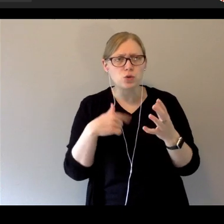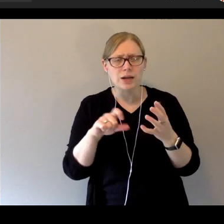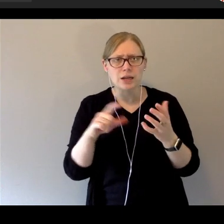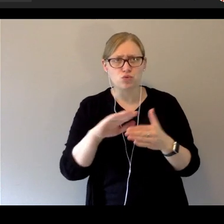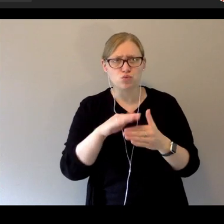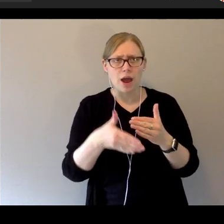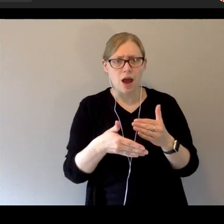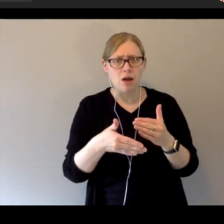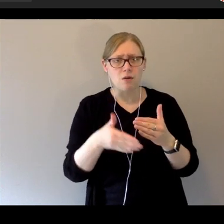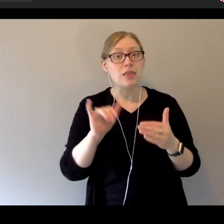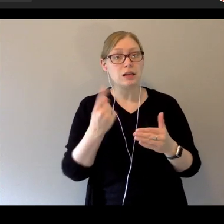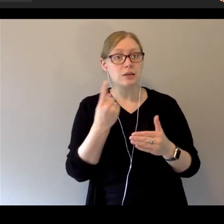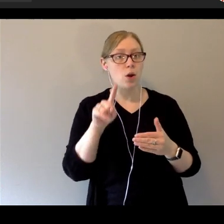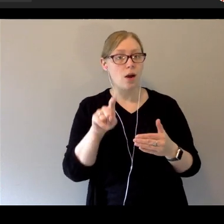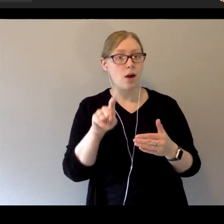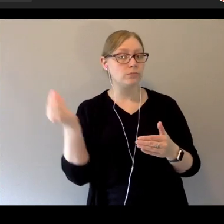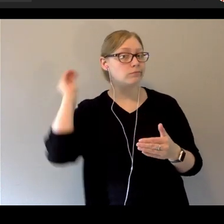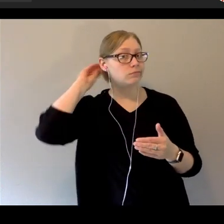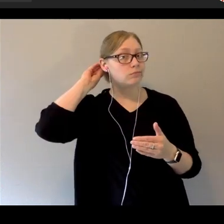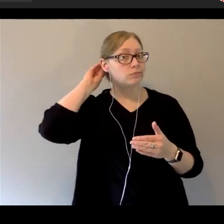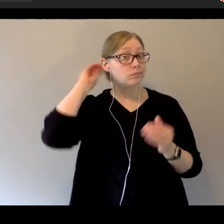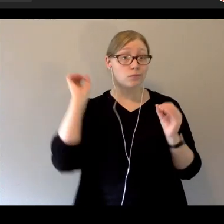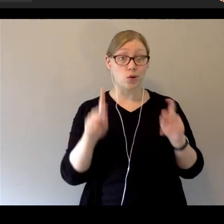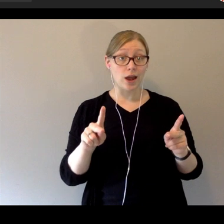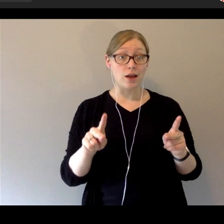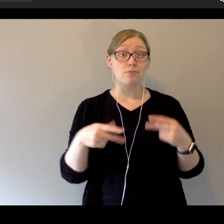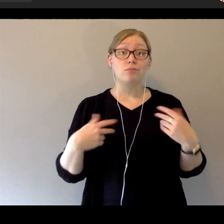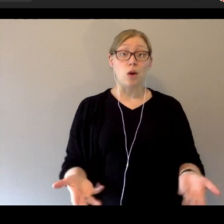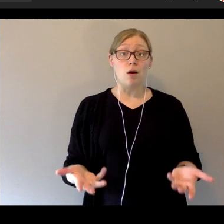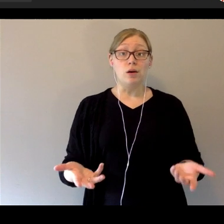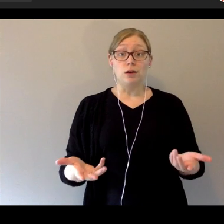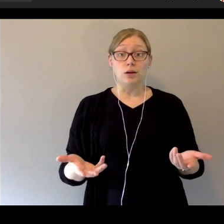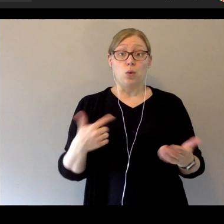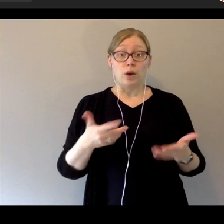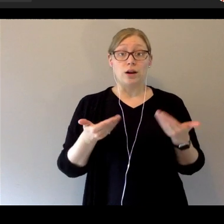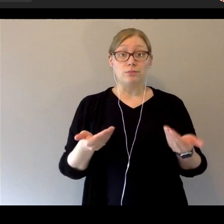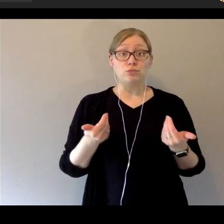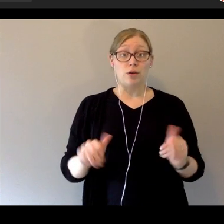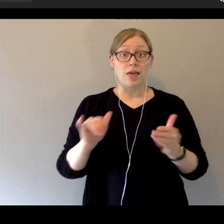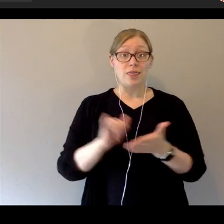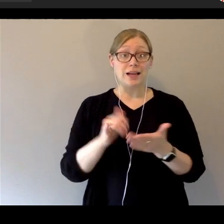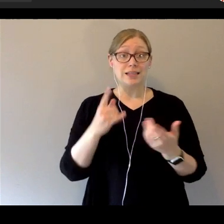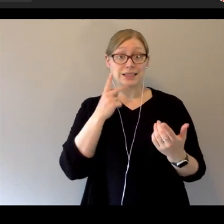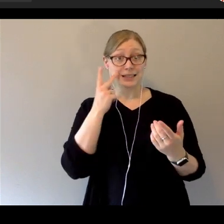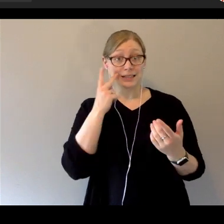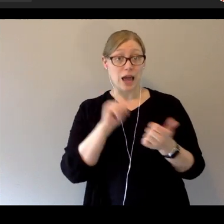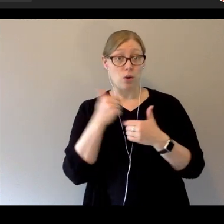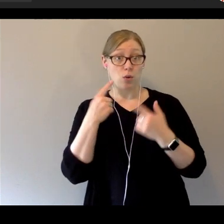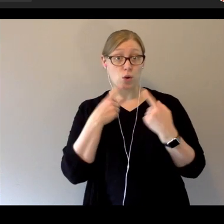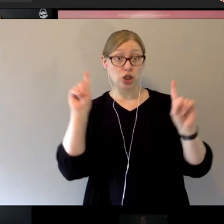in your mind. All right, so we're going to try this and see how it works.